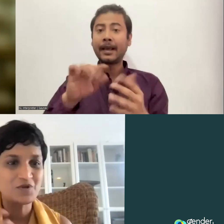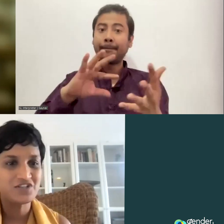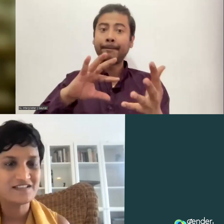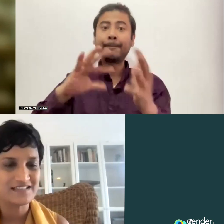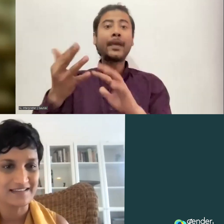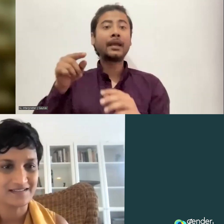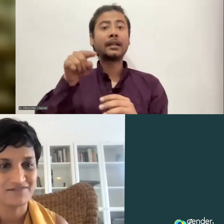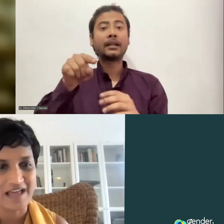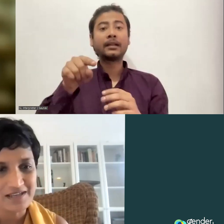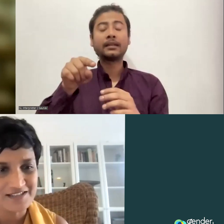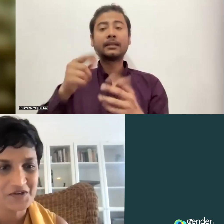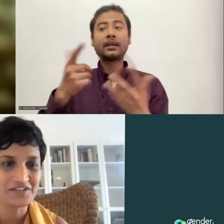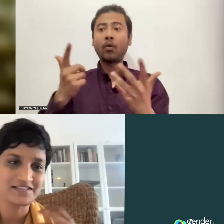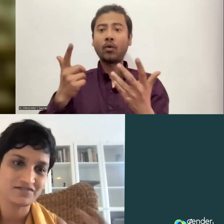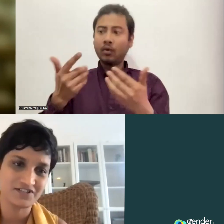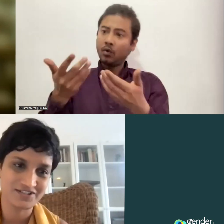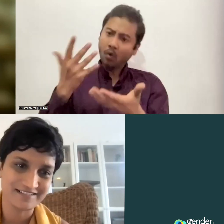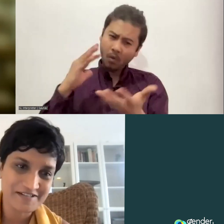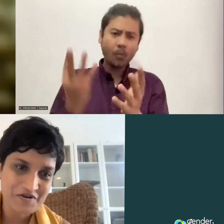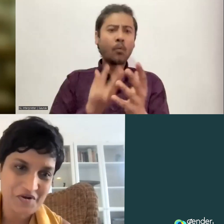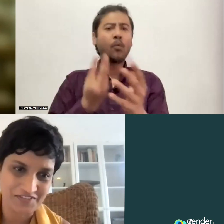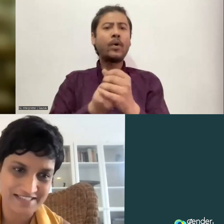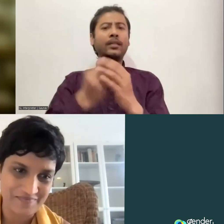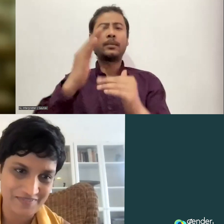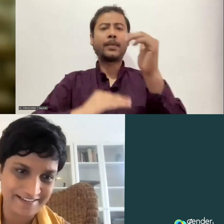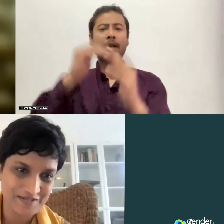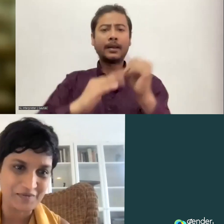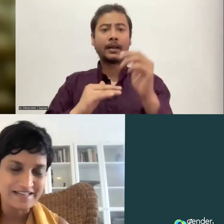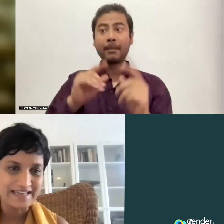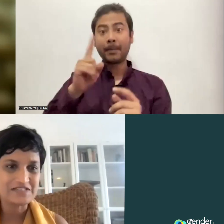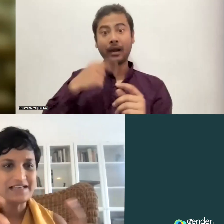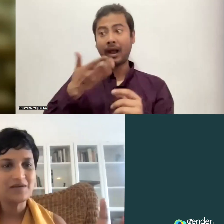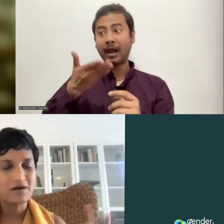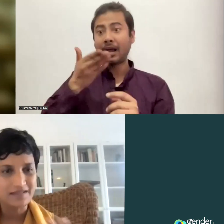the exposure visit that the families got, the city official got the same thing.